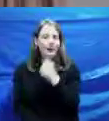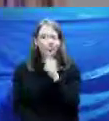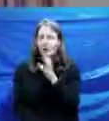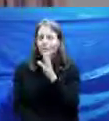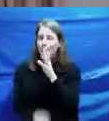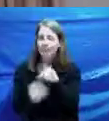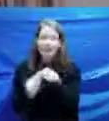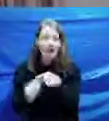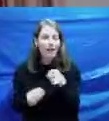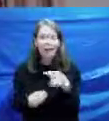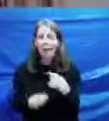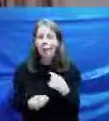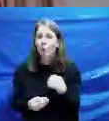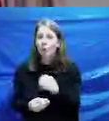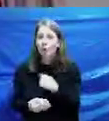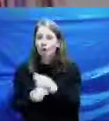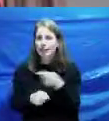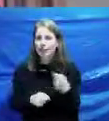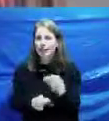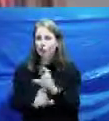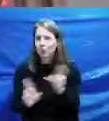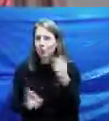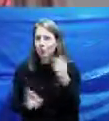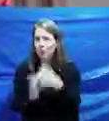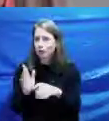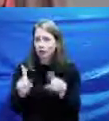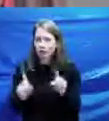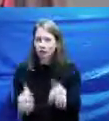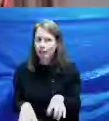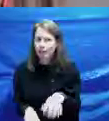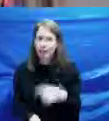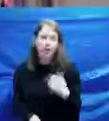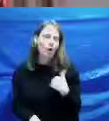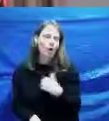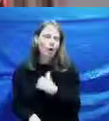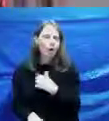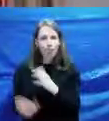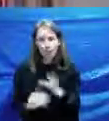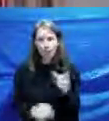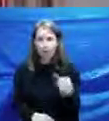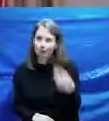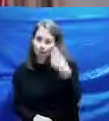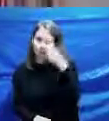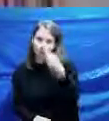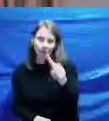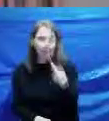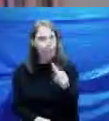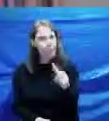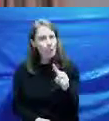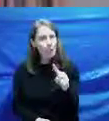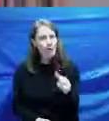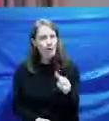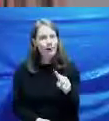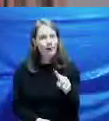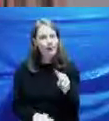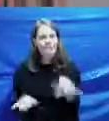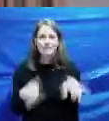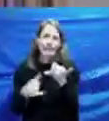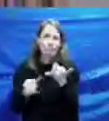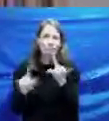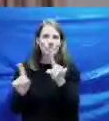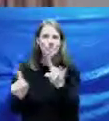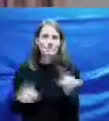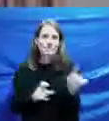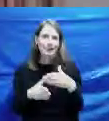year, or let's prepare for the chapter tests, or let's get good grades on a report card, but let's start getting ready. Let's start getting ready